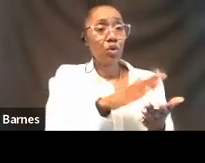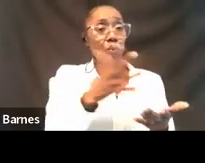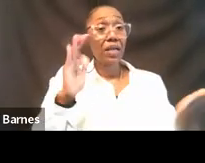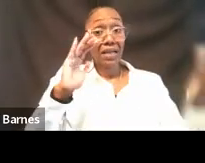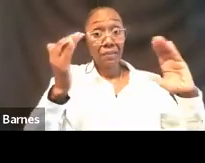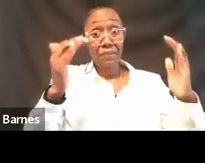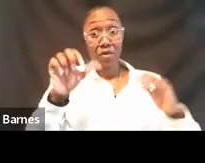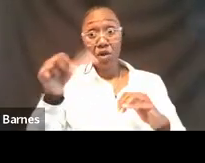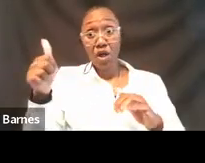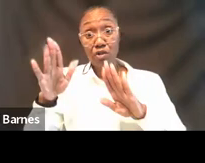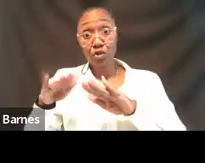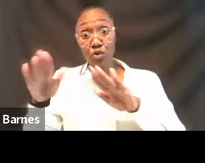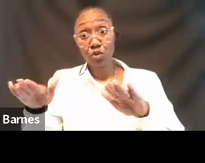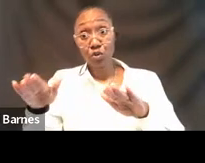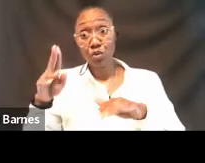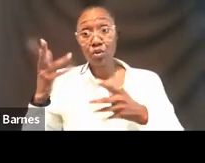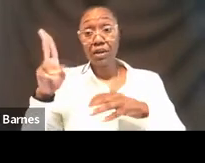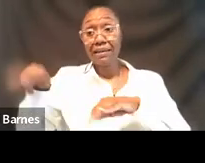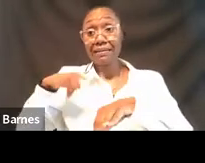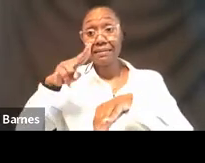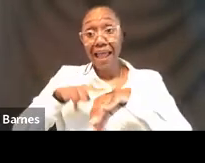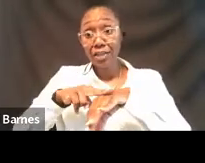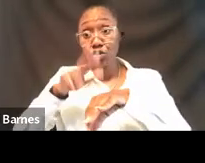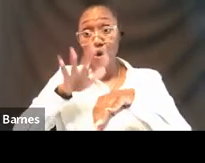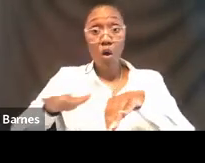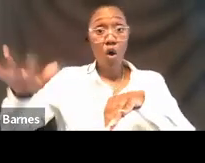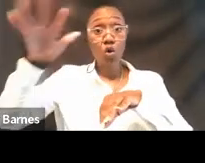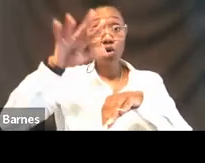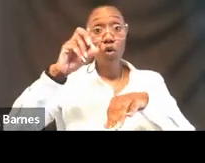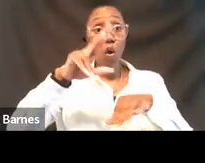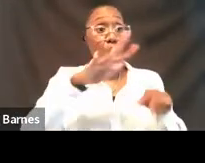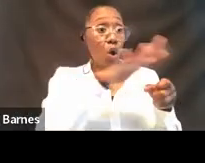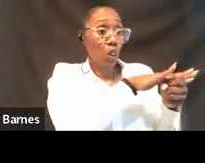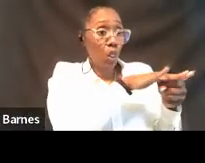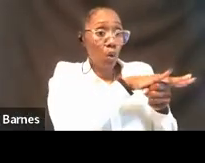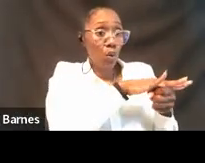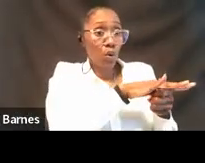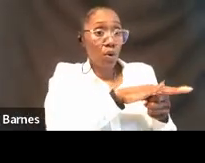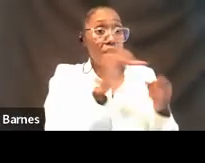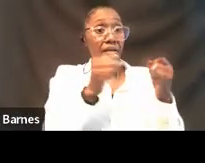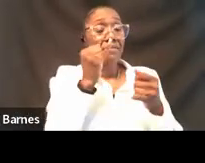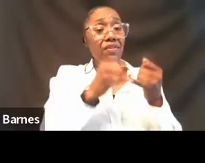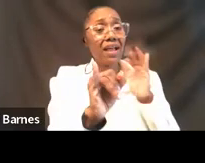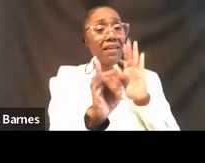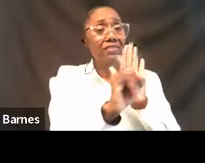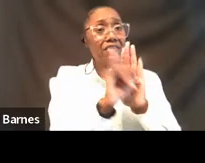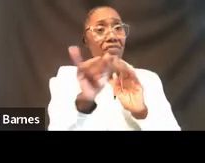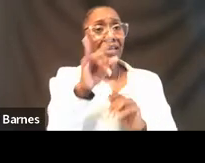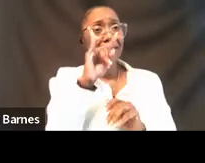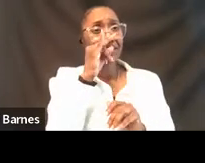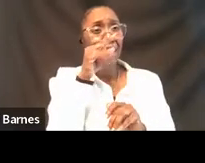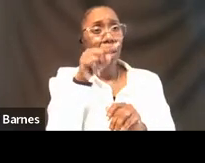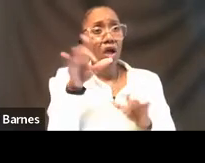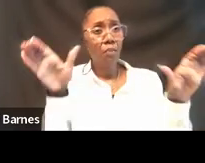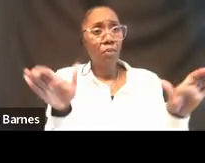with other children, both nationally and locally. And then finally, It should identify if that child performs in a way